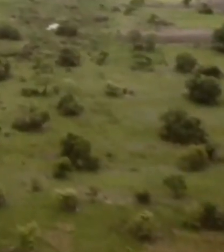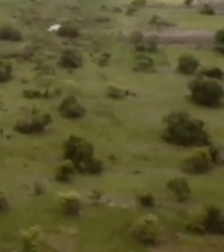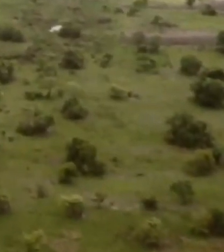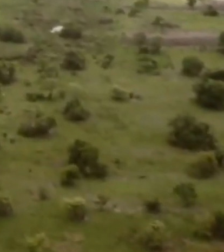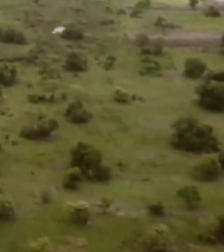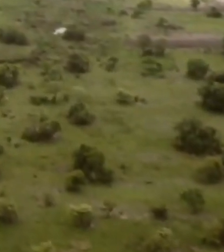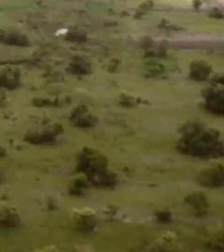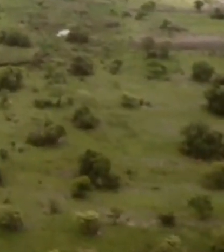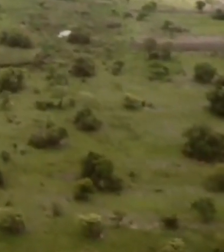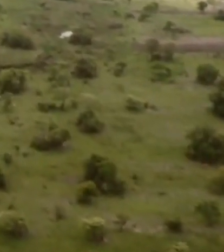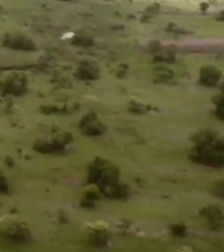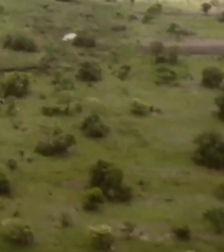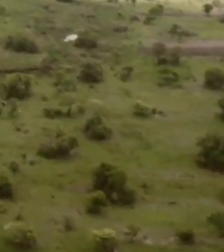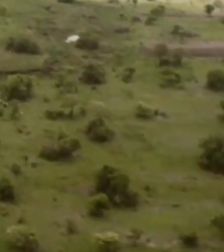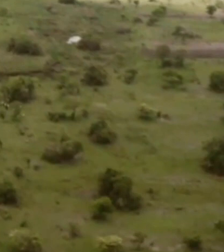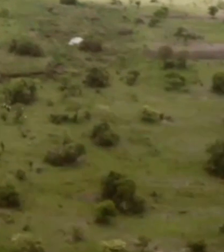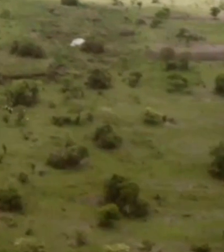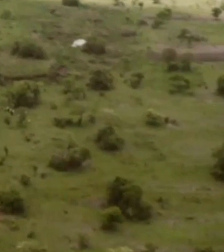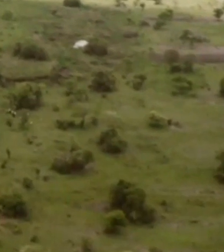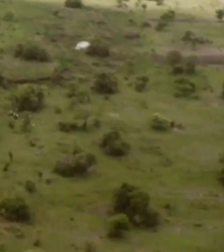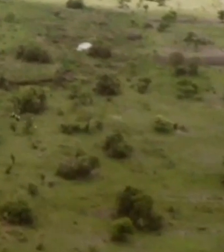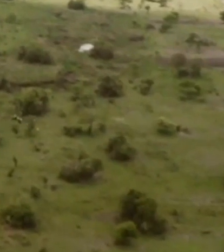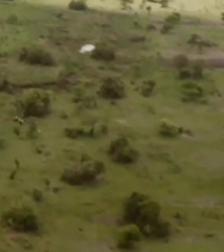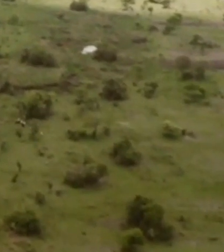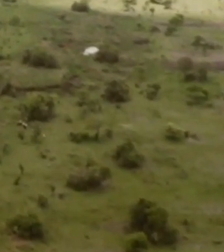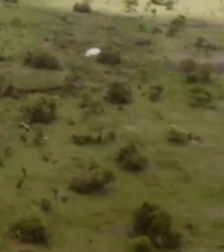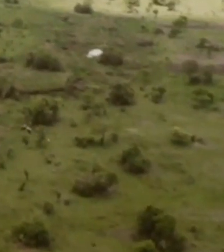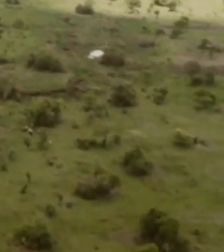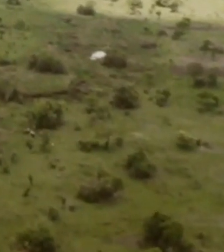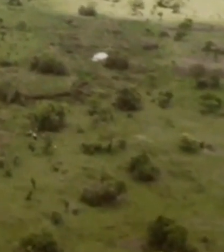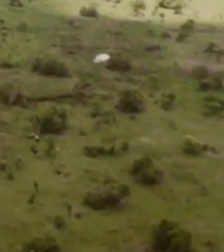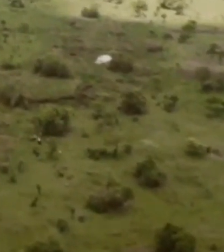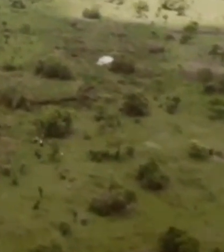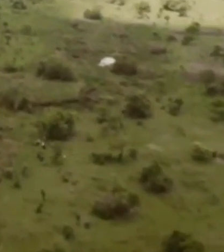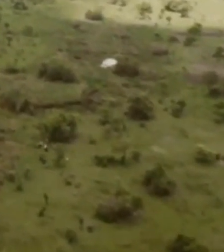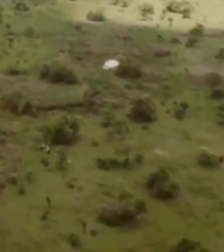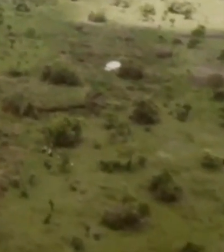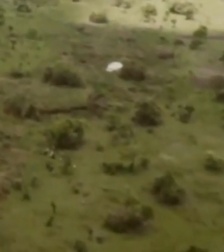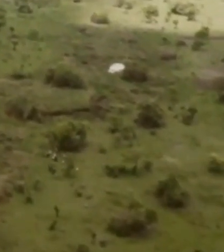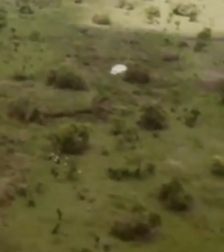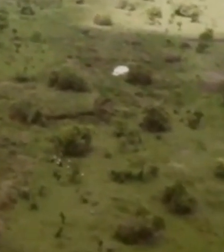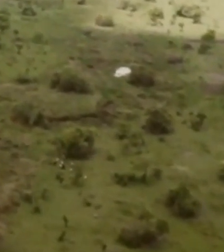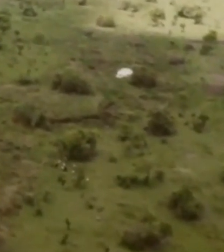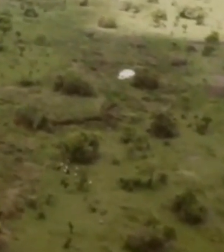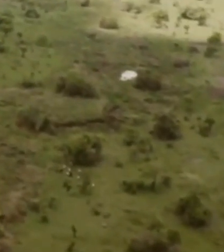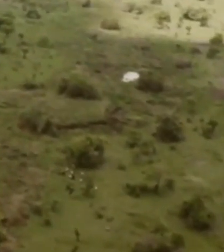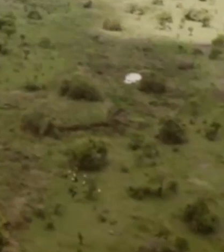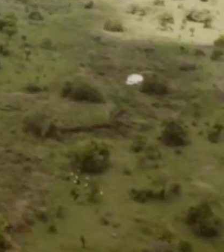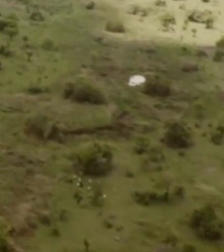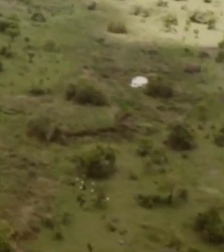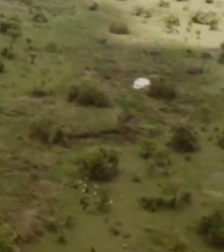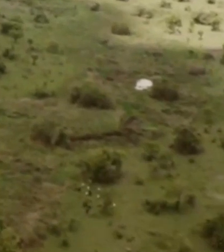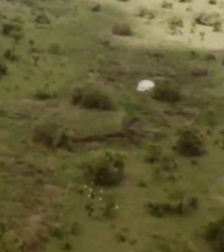These models show how a combination of local indigenous knowledge, local engagement, and scientific approaches